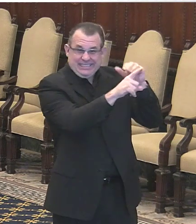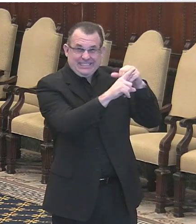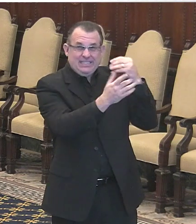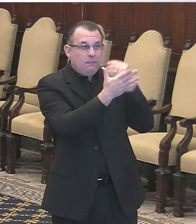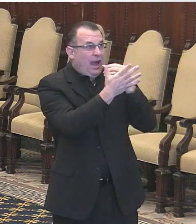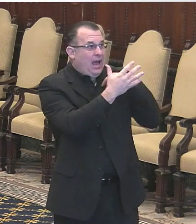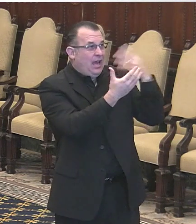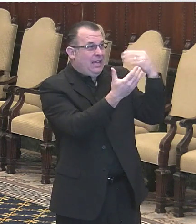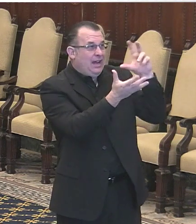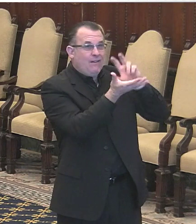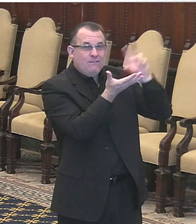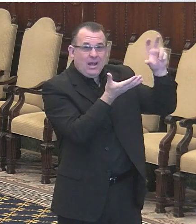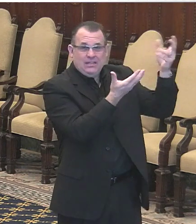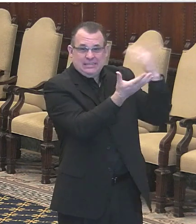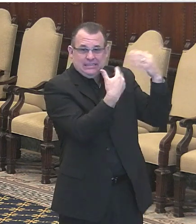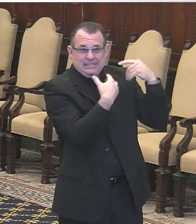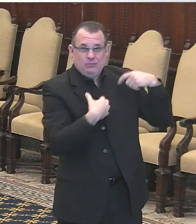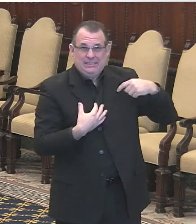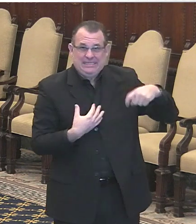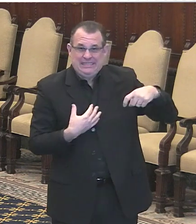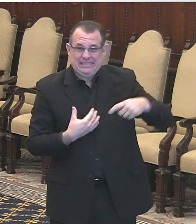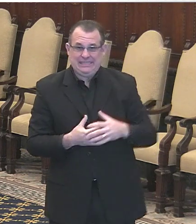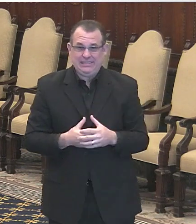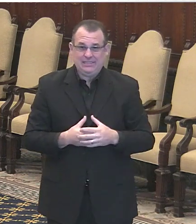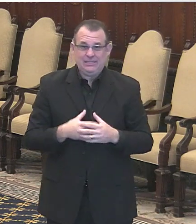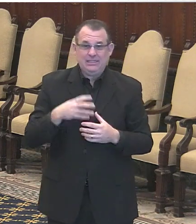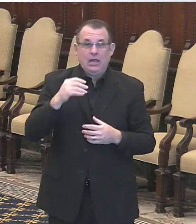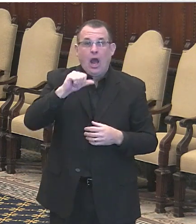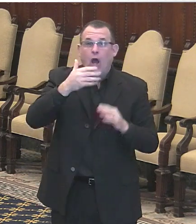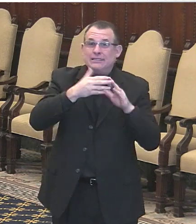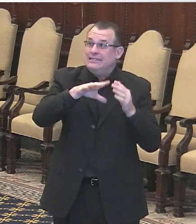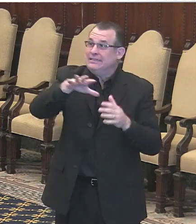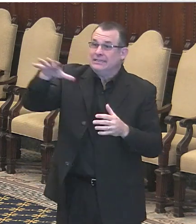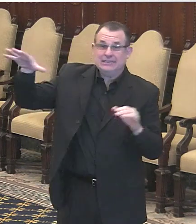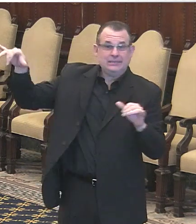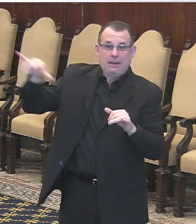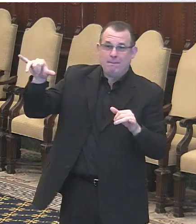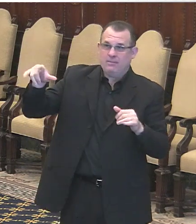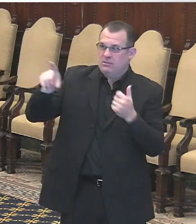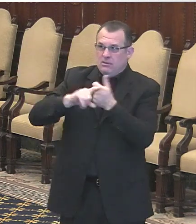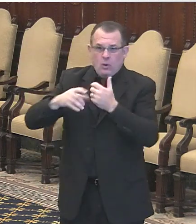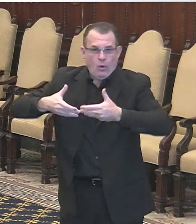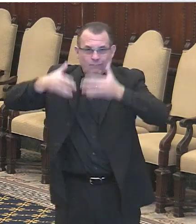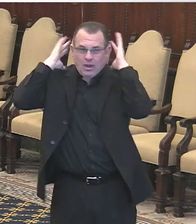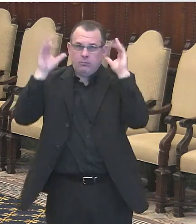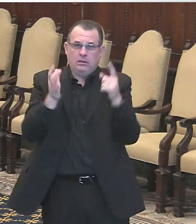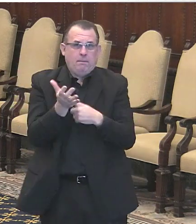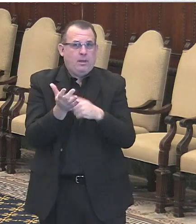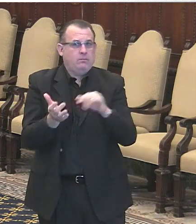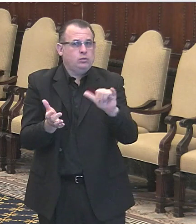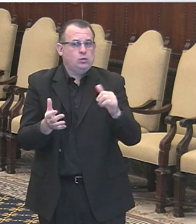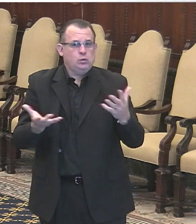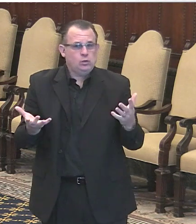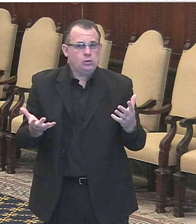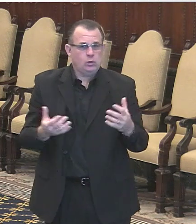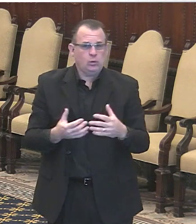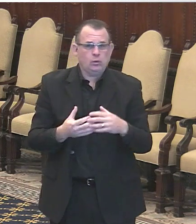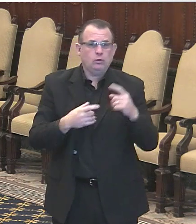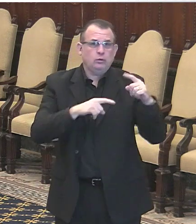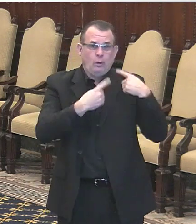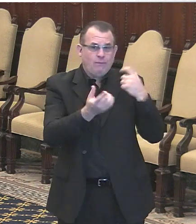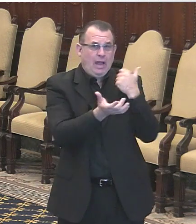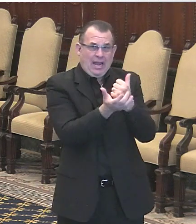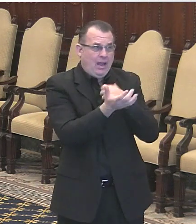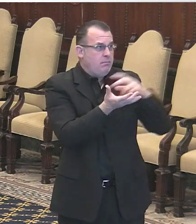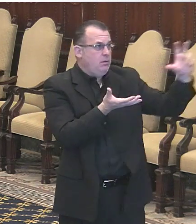cities that face immediate and in some cases, overwhelming needs. While I'm grateful for the help that has been provided to help the city